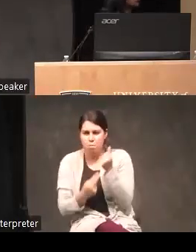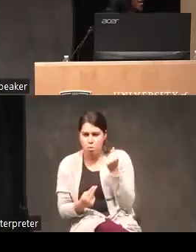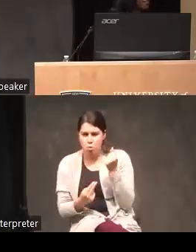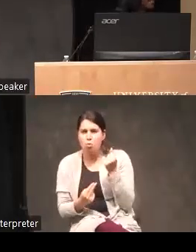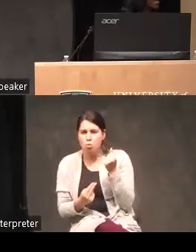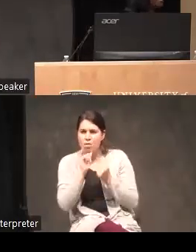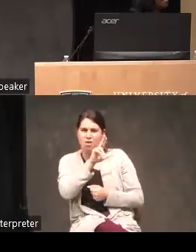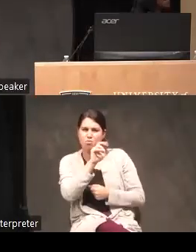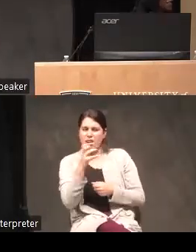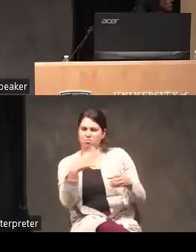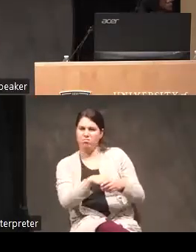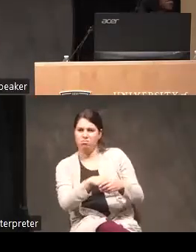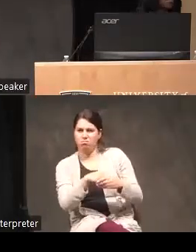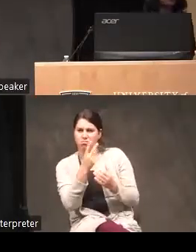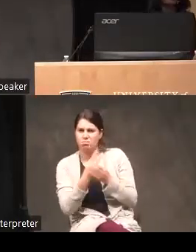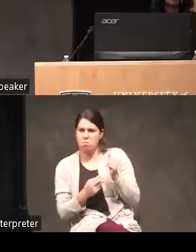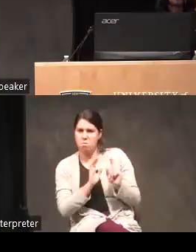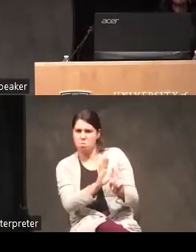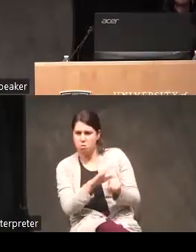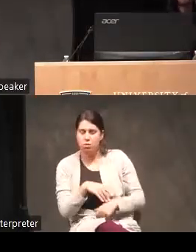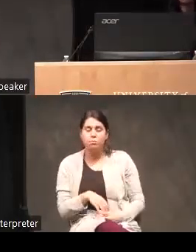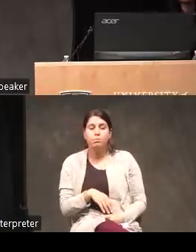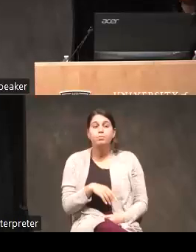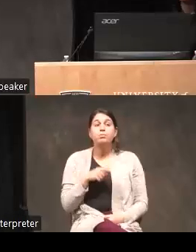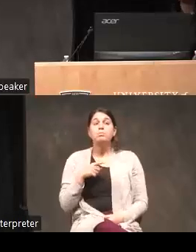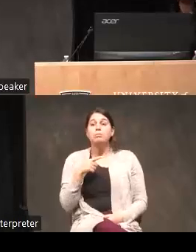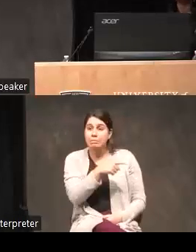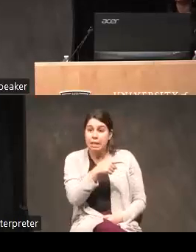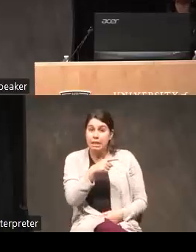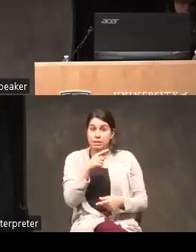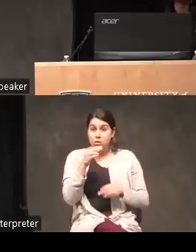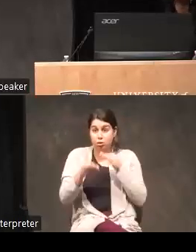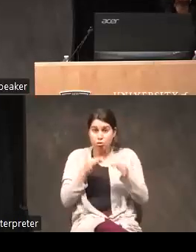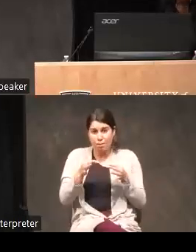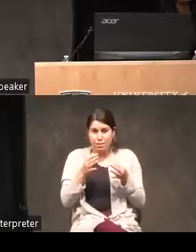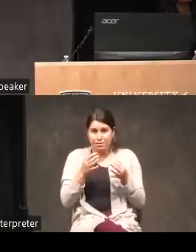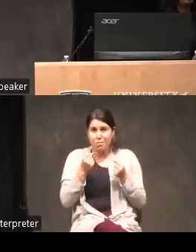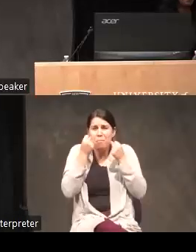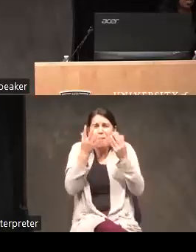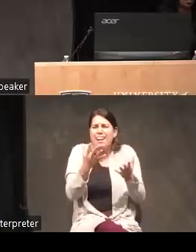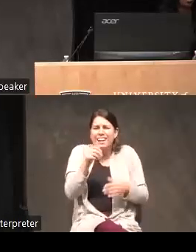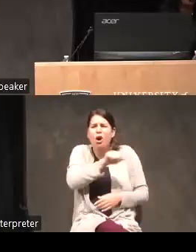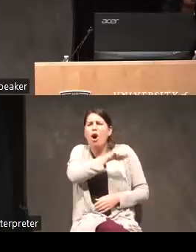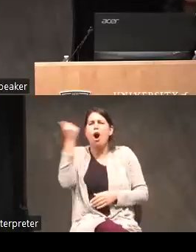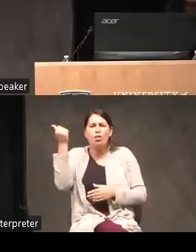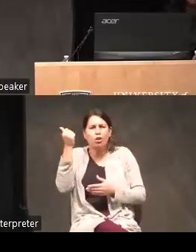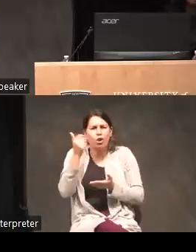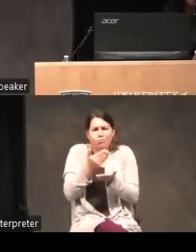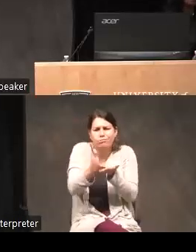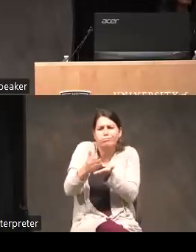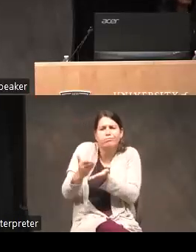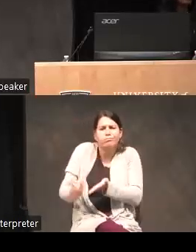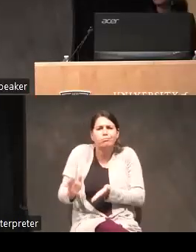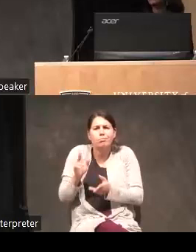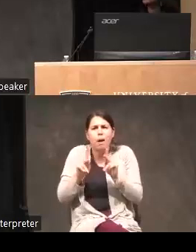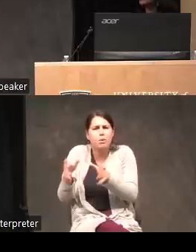use race and ethnicity to describe lots of othered populations. So although I'm talking about